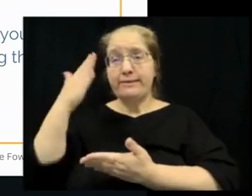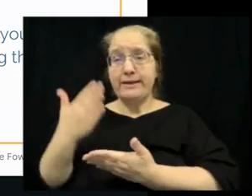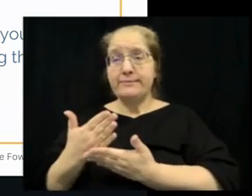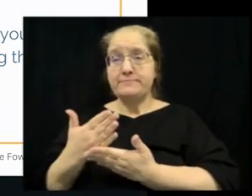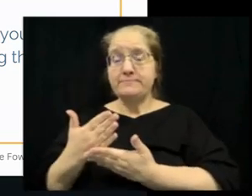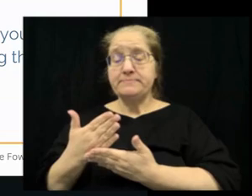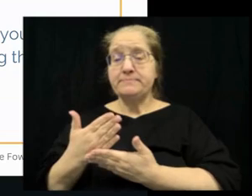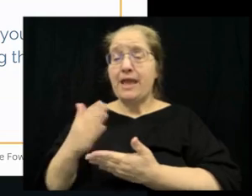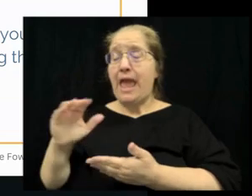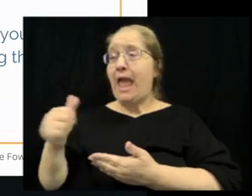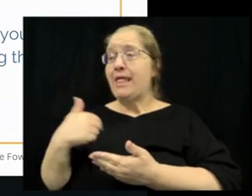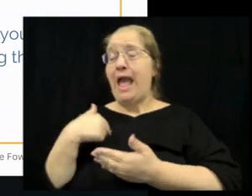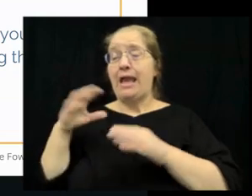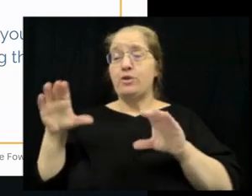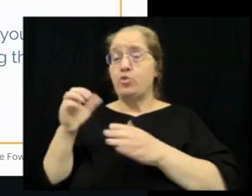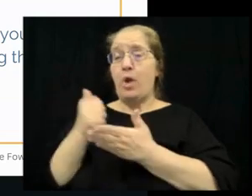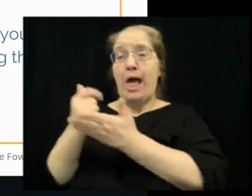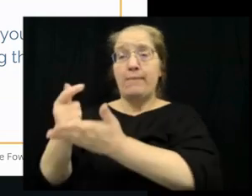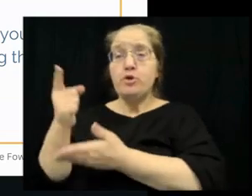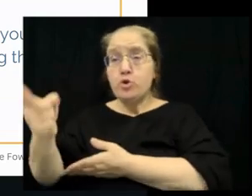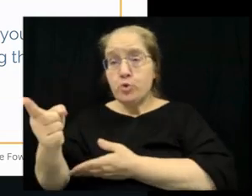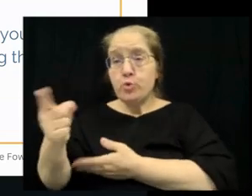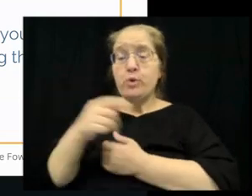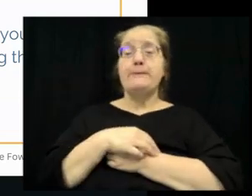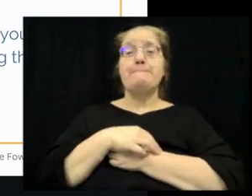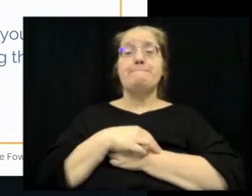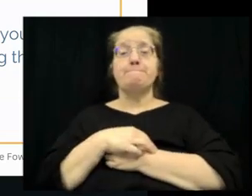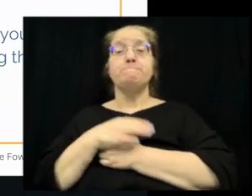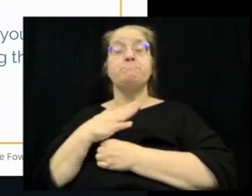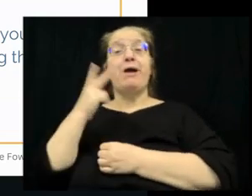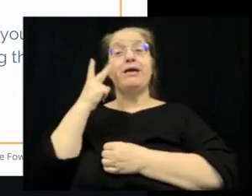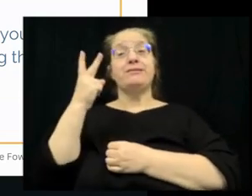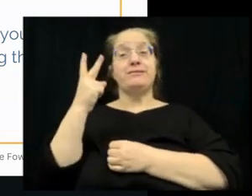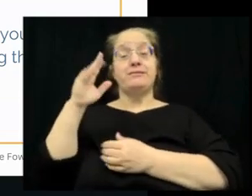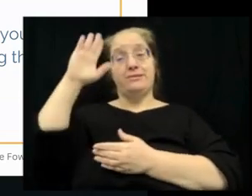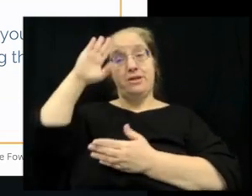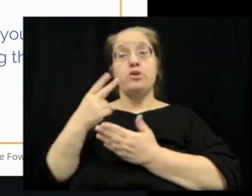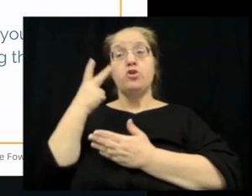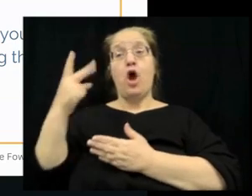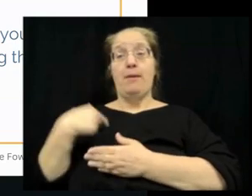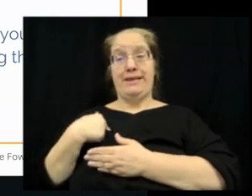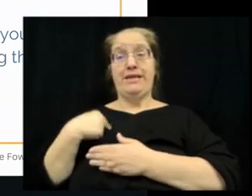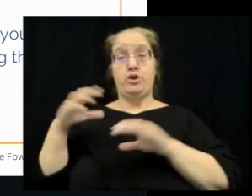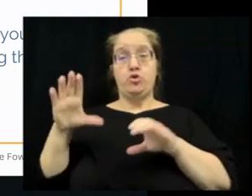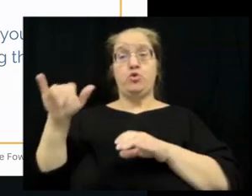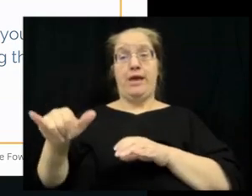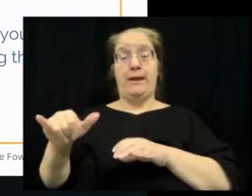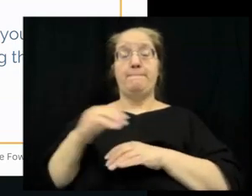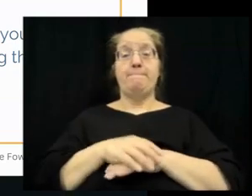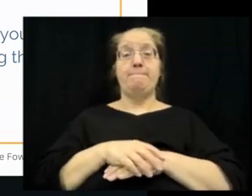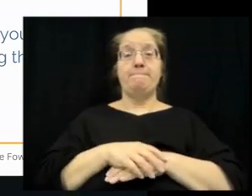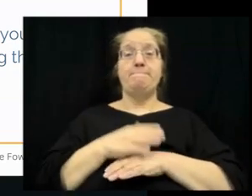there anything I can do to help you? And he saw that, and I have to say, he has been